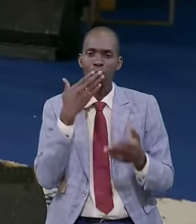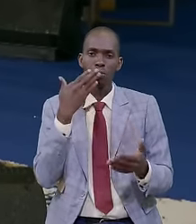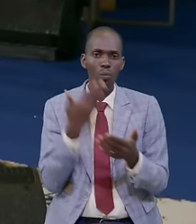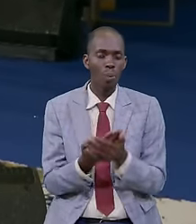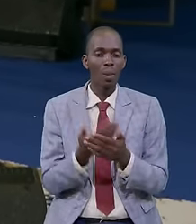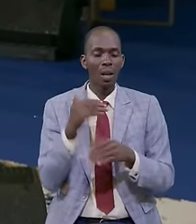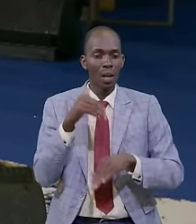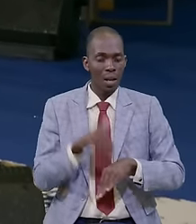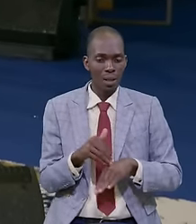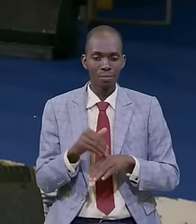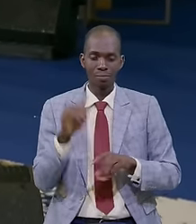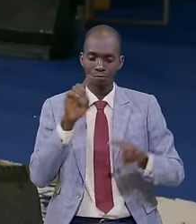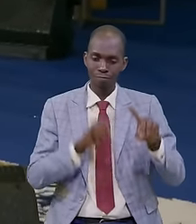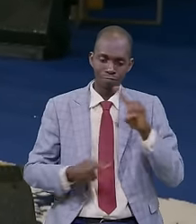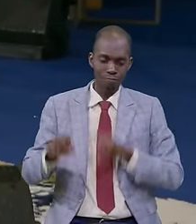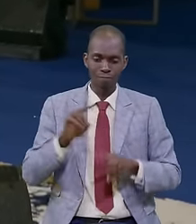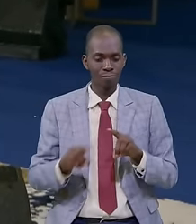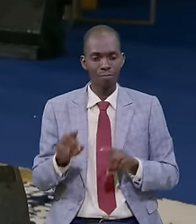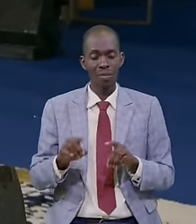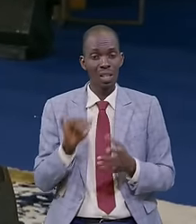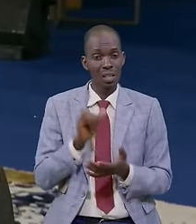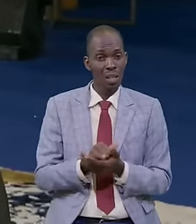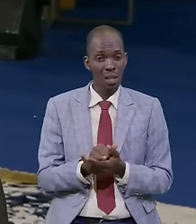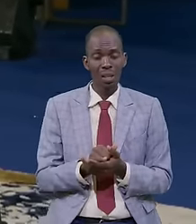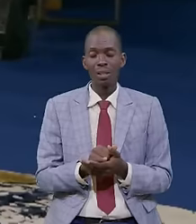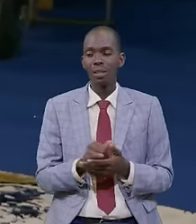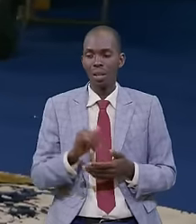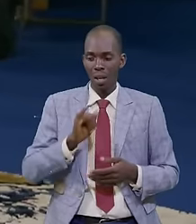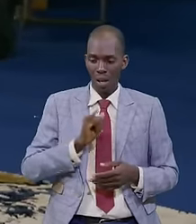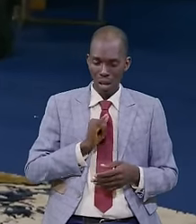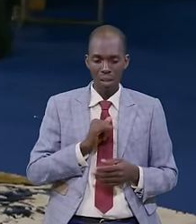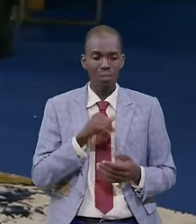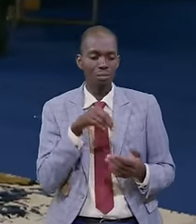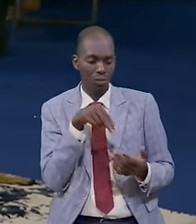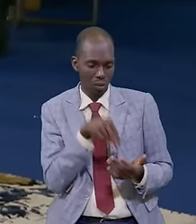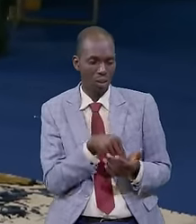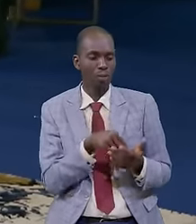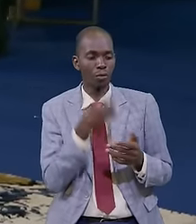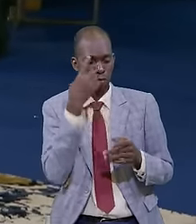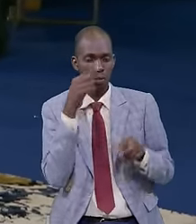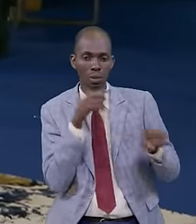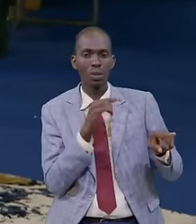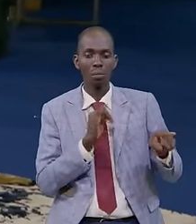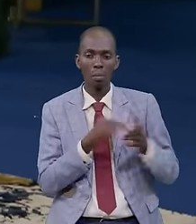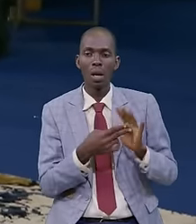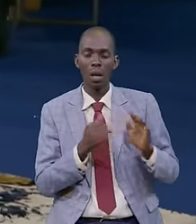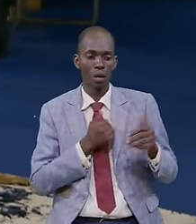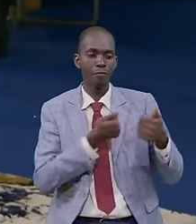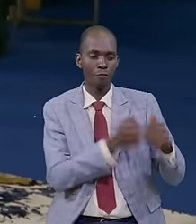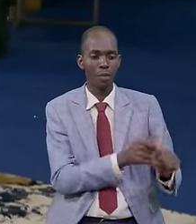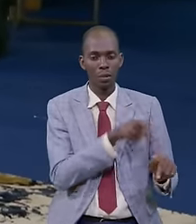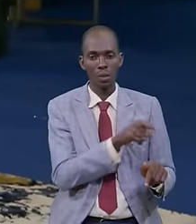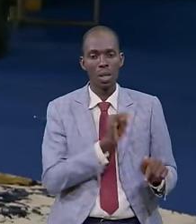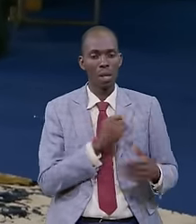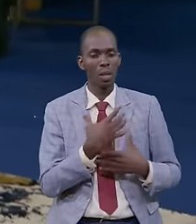saying, there are things I stand for, there are things I stand against. If you don't have that